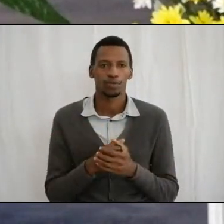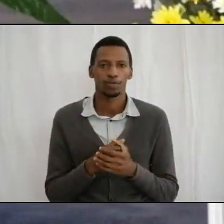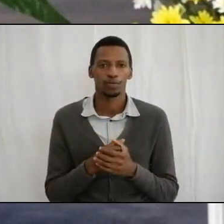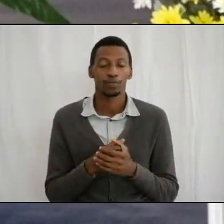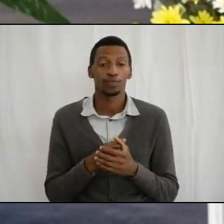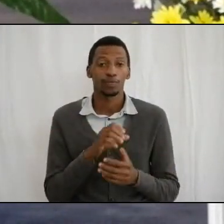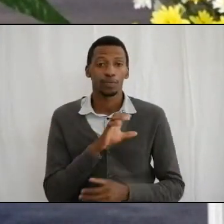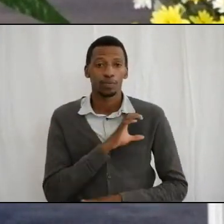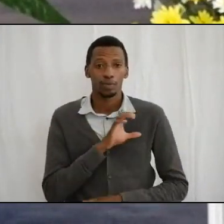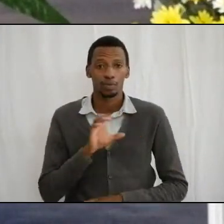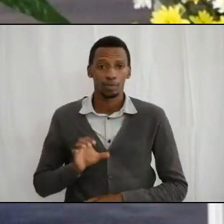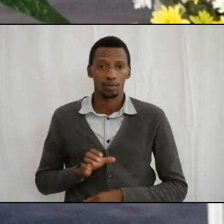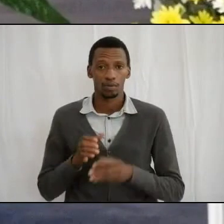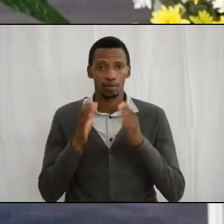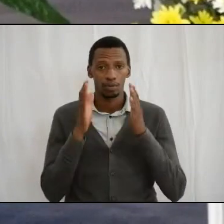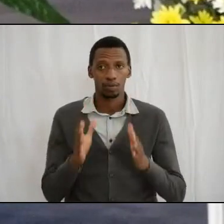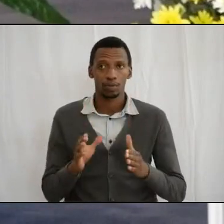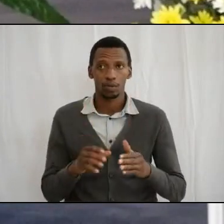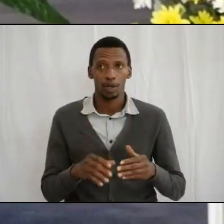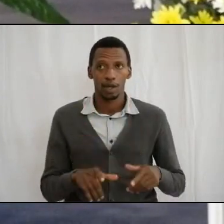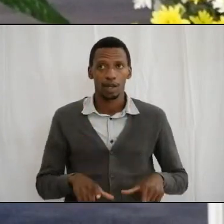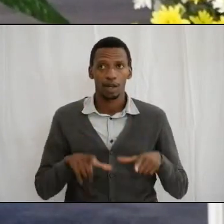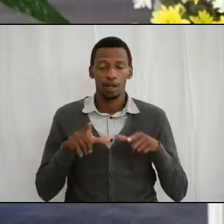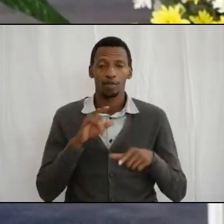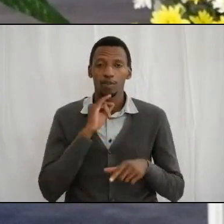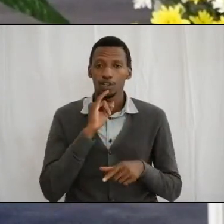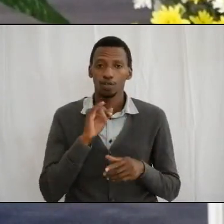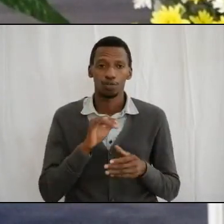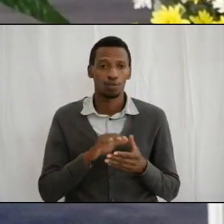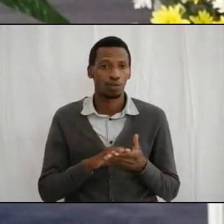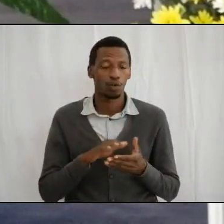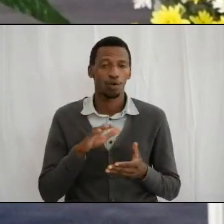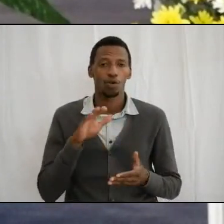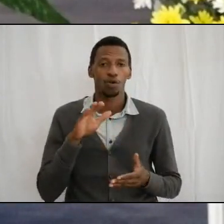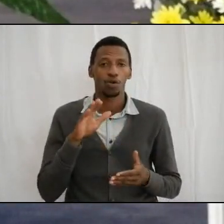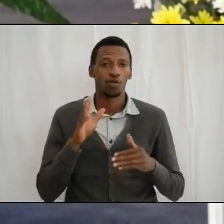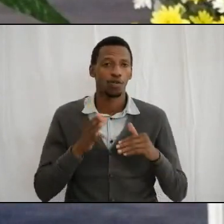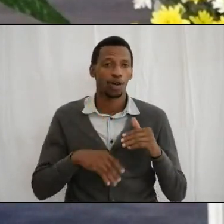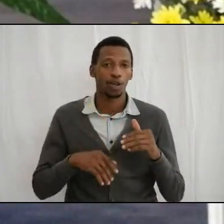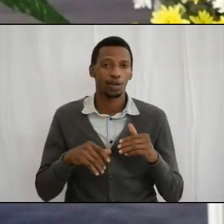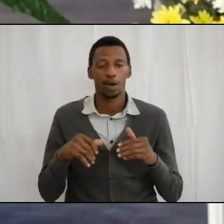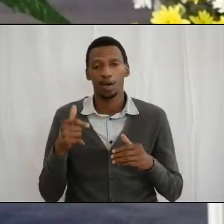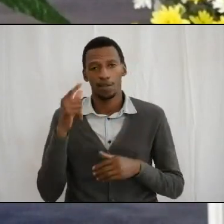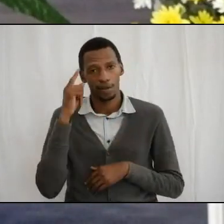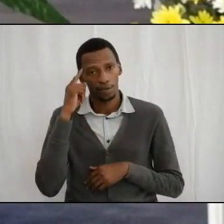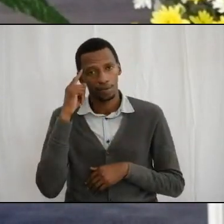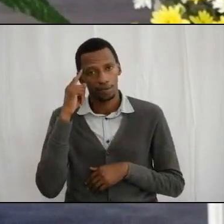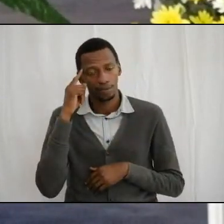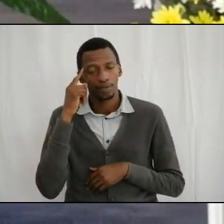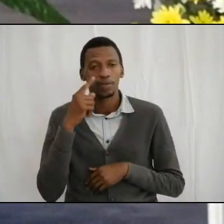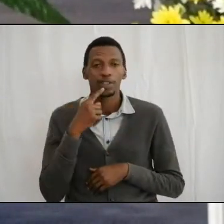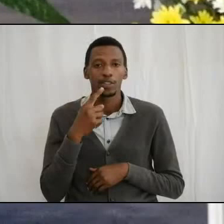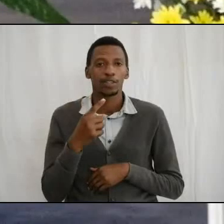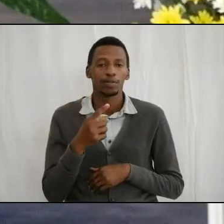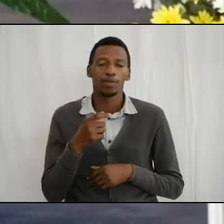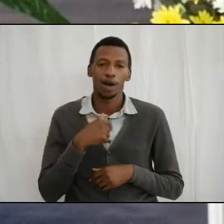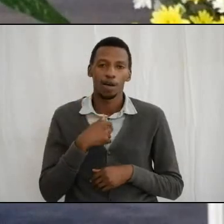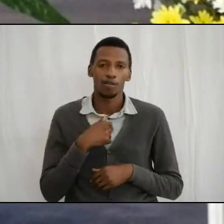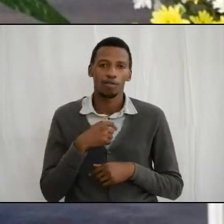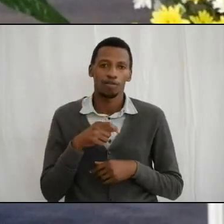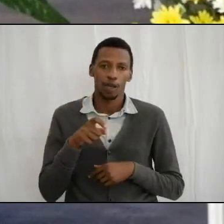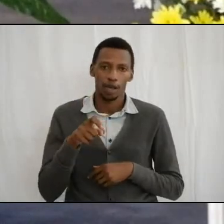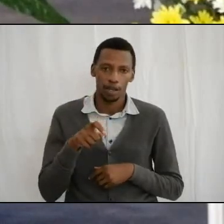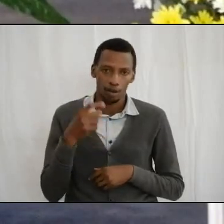life is more than many take it to be. She says there is need for courage,